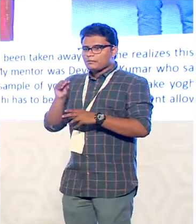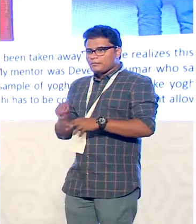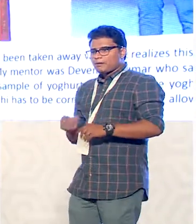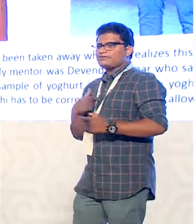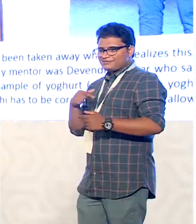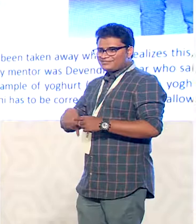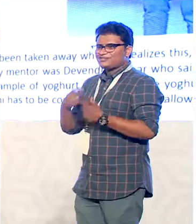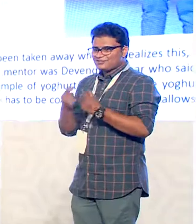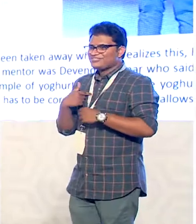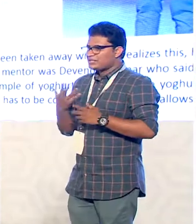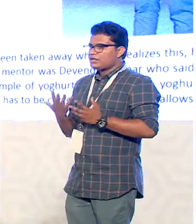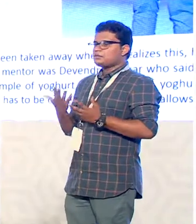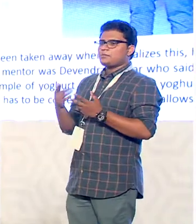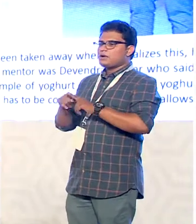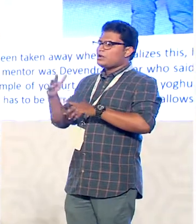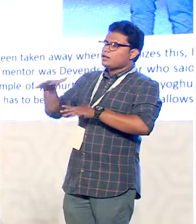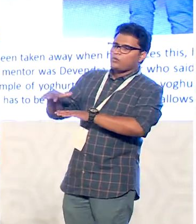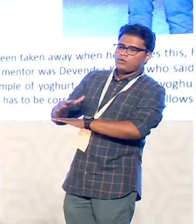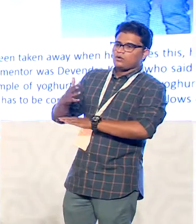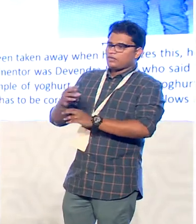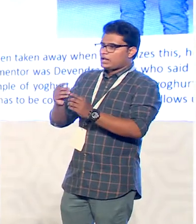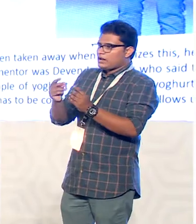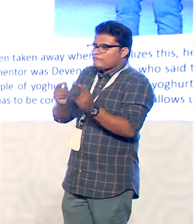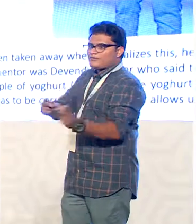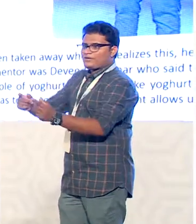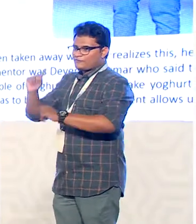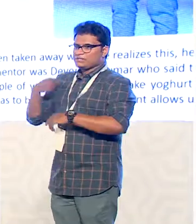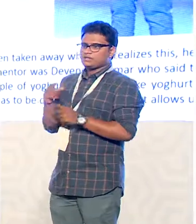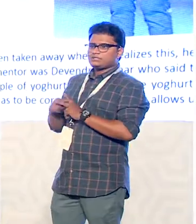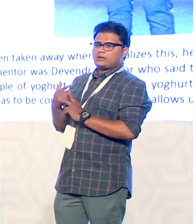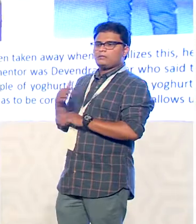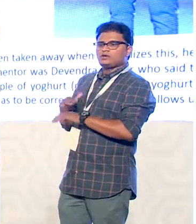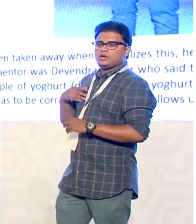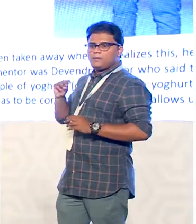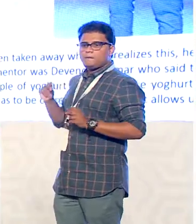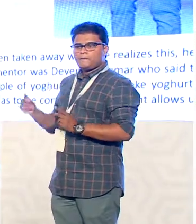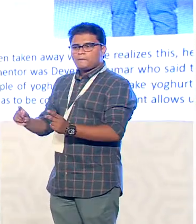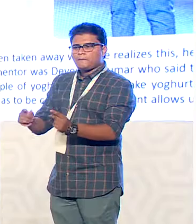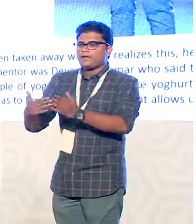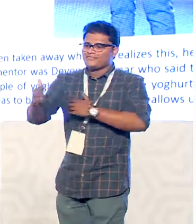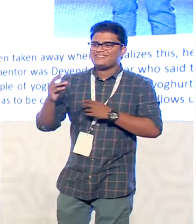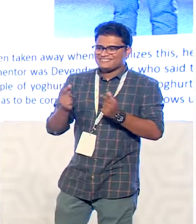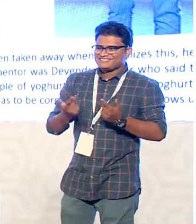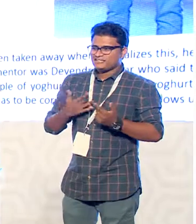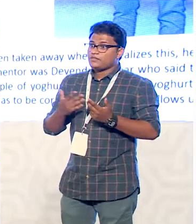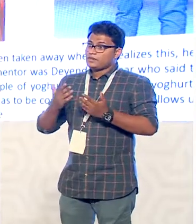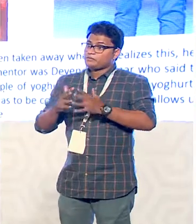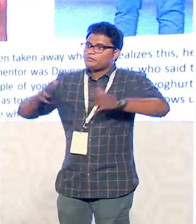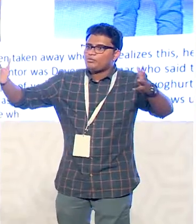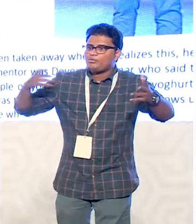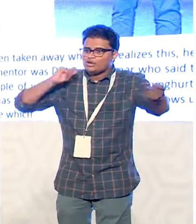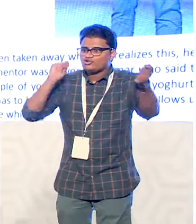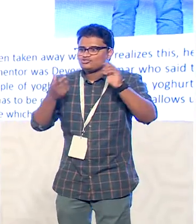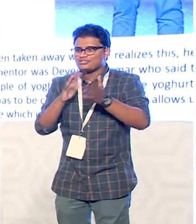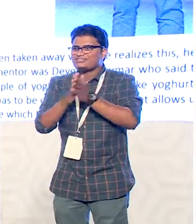cascade, everything will begin to happen at a much faster and a much faster speed and larger scale, the change that we